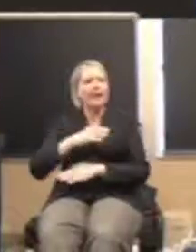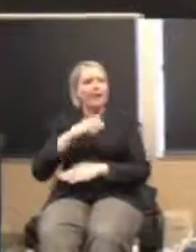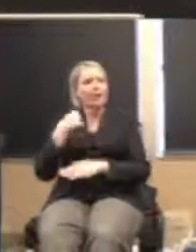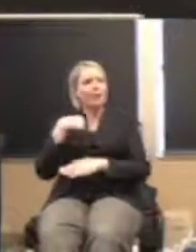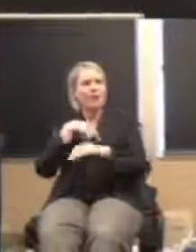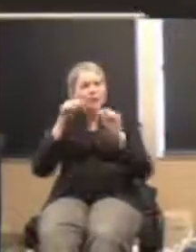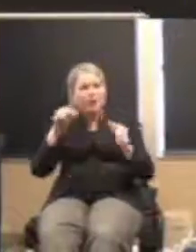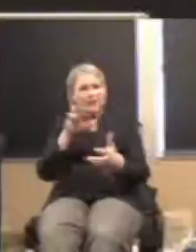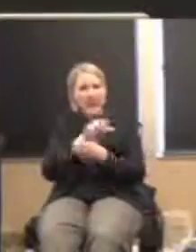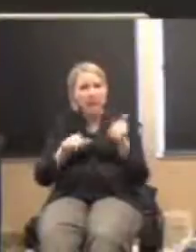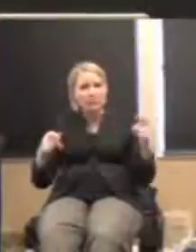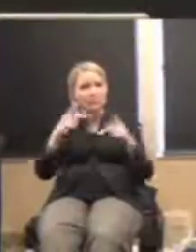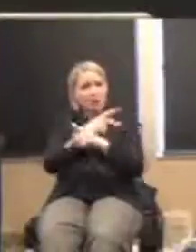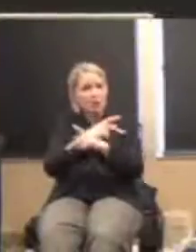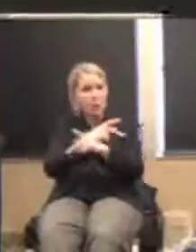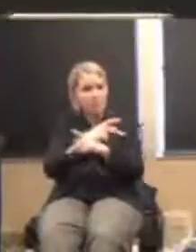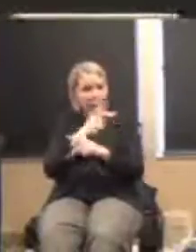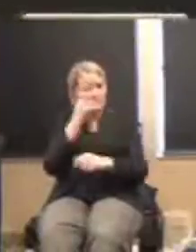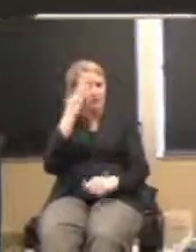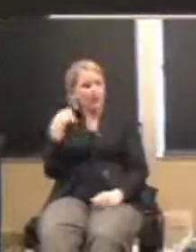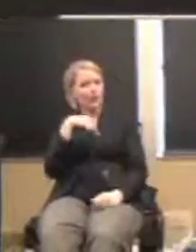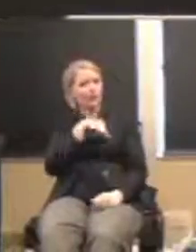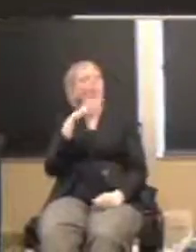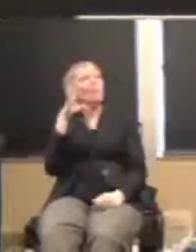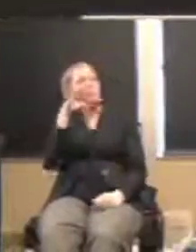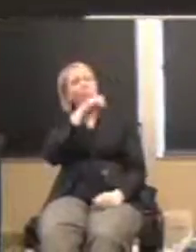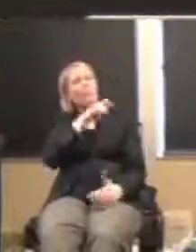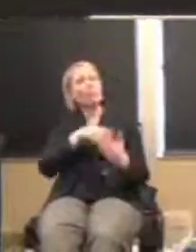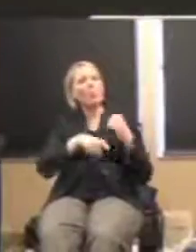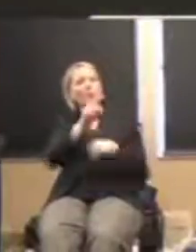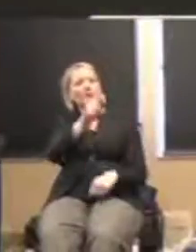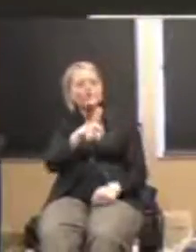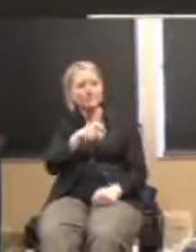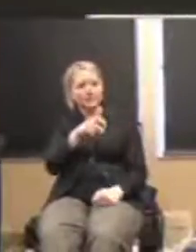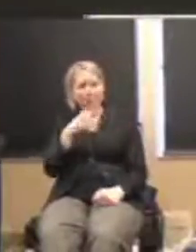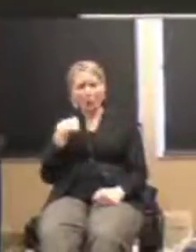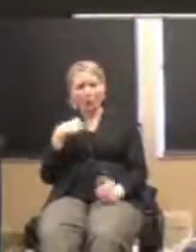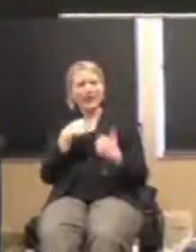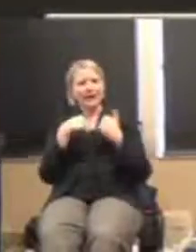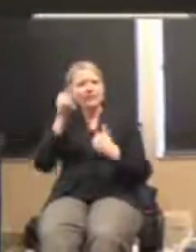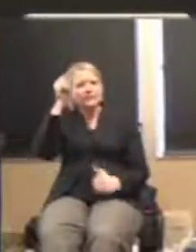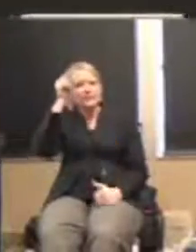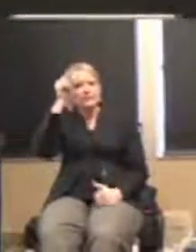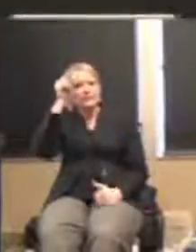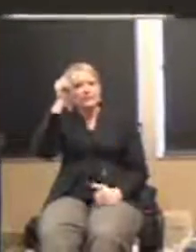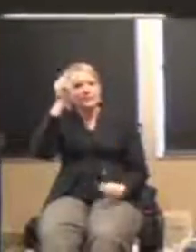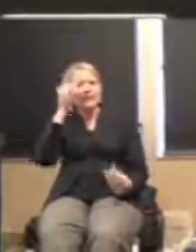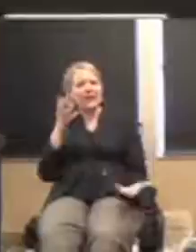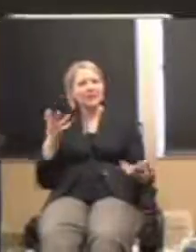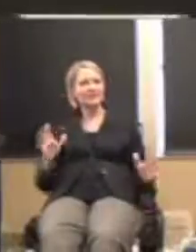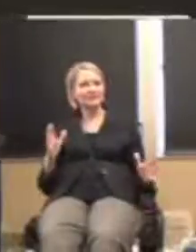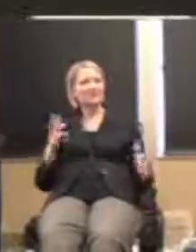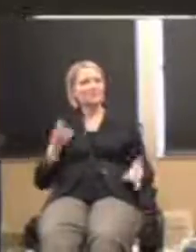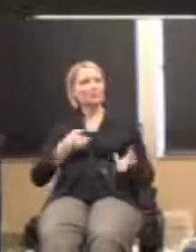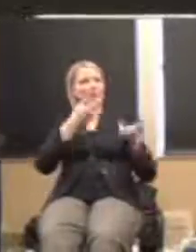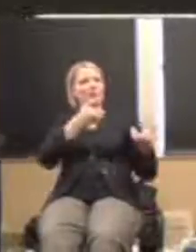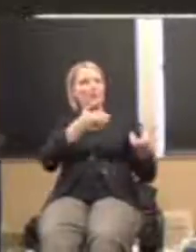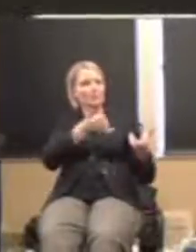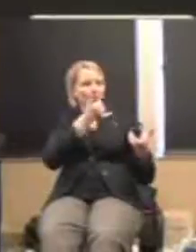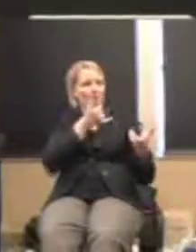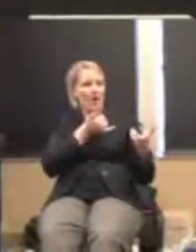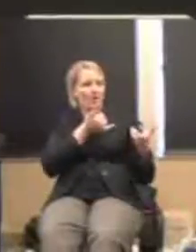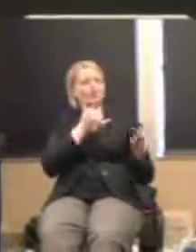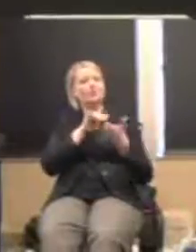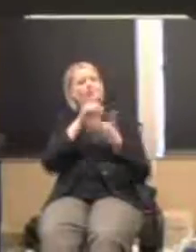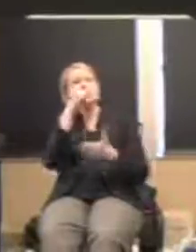than good by making that assumption, and with this much knowledge, giving the wrong recommendations. So that was just one of the things we talked